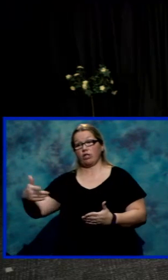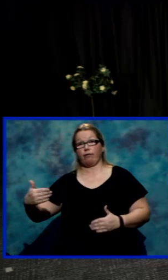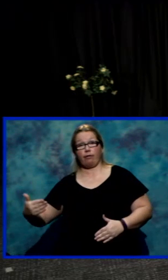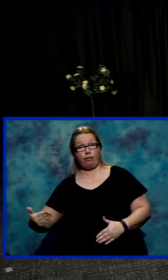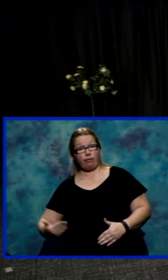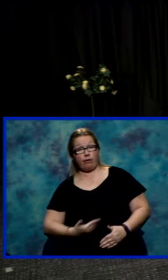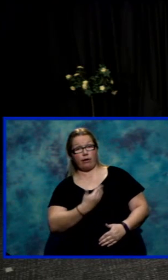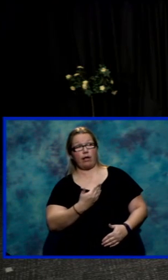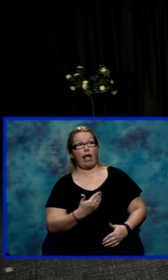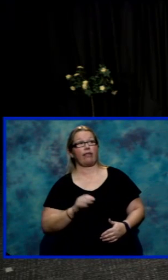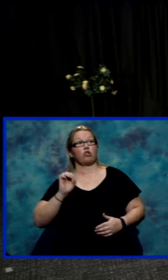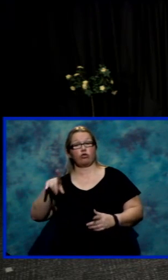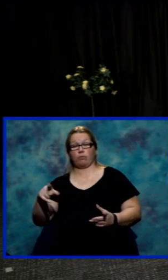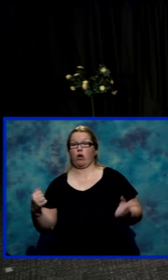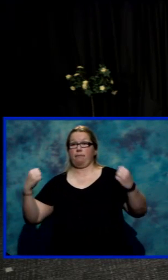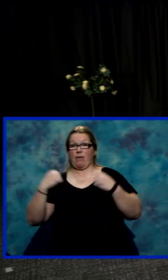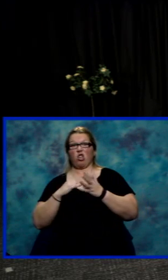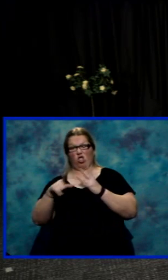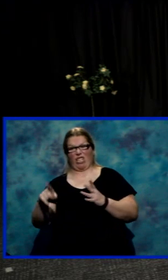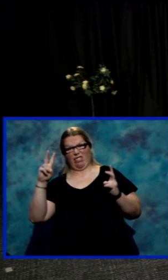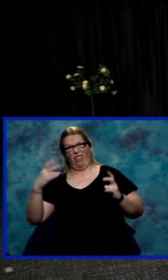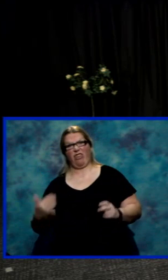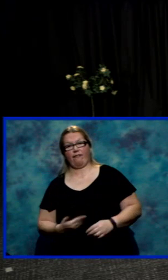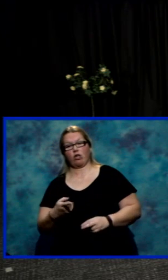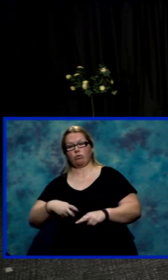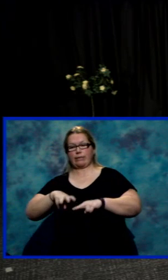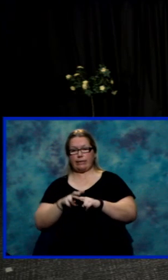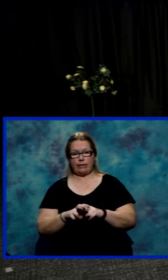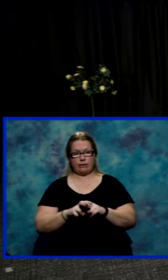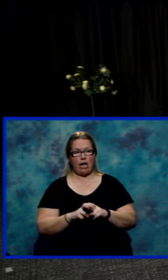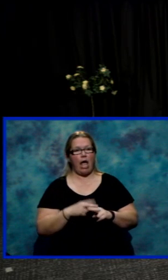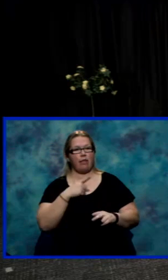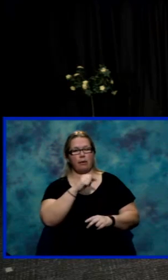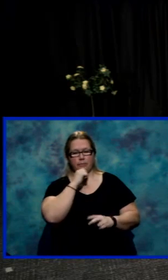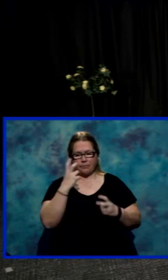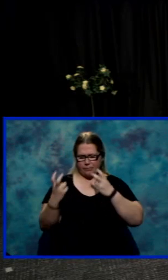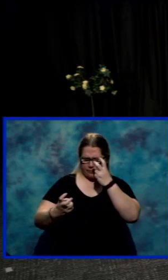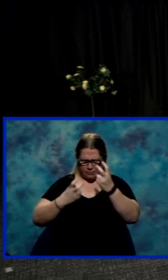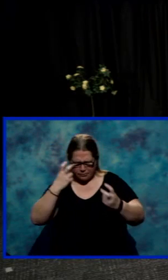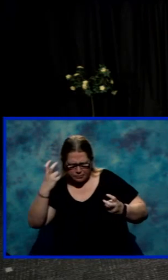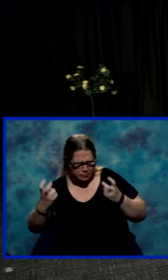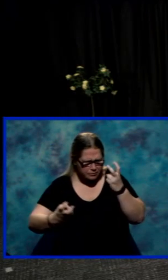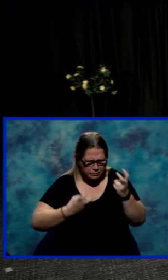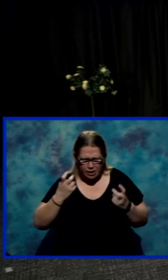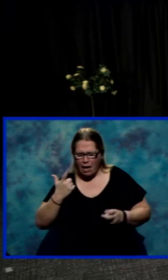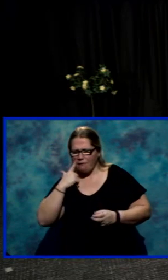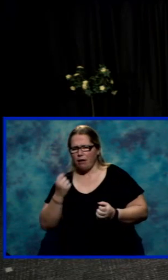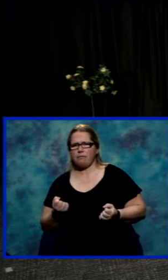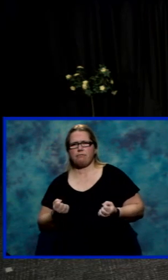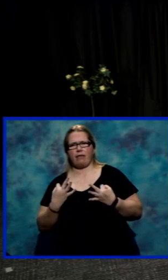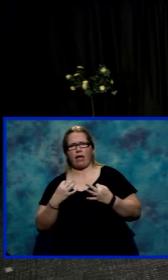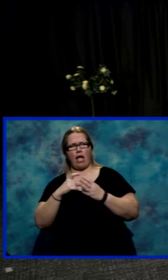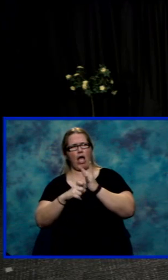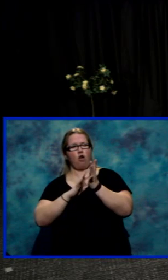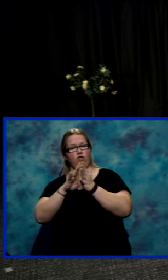her camel's saddlebag. So she's a thief, and she was sitting on them. And Laban searched through everything in the tent, but he found nothing. And Rachel said to